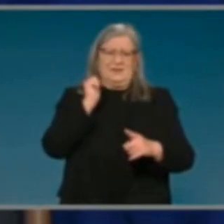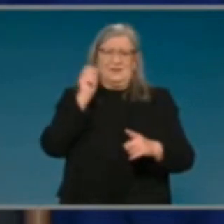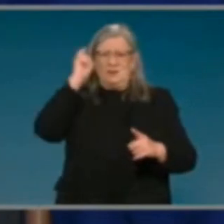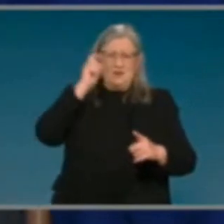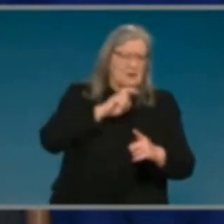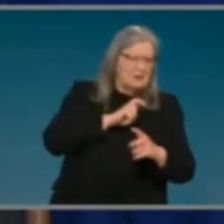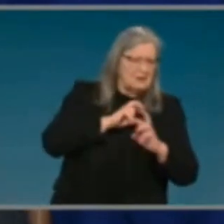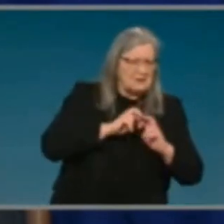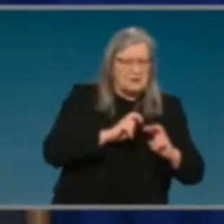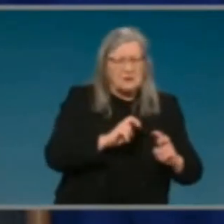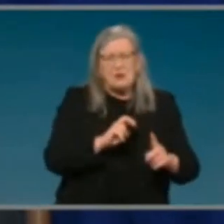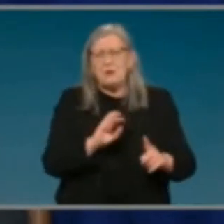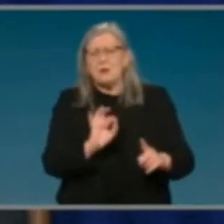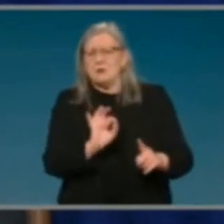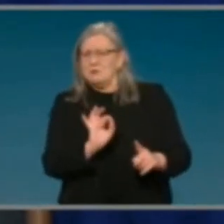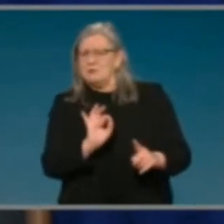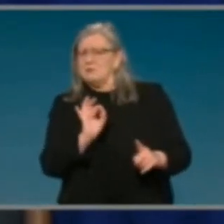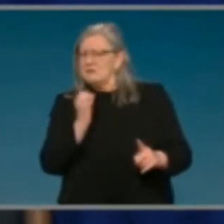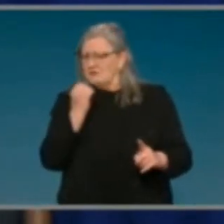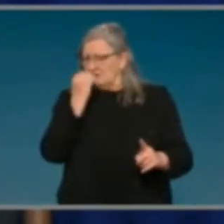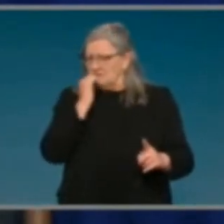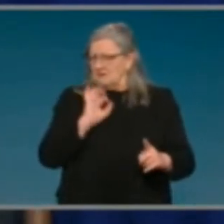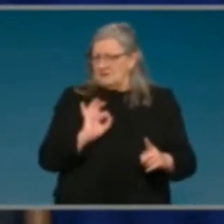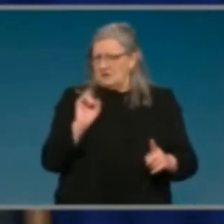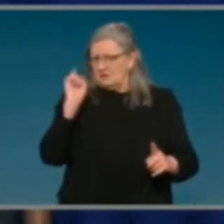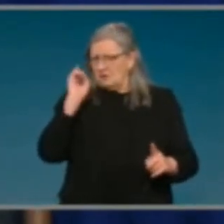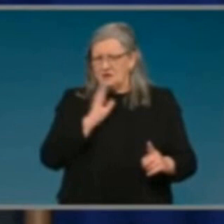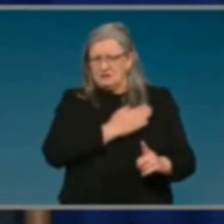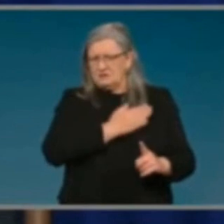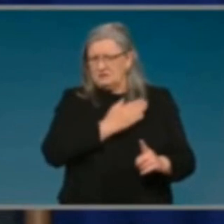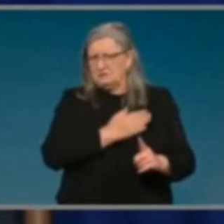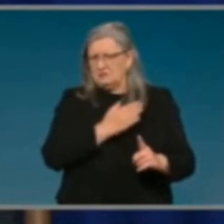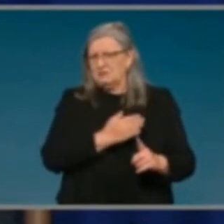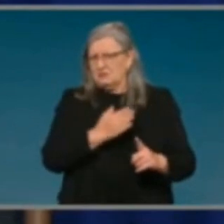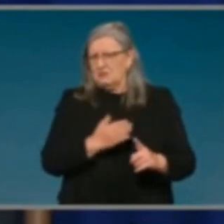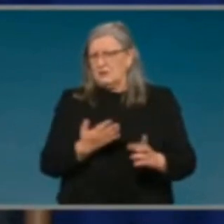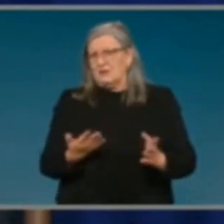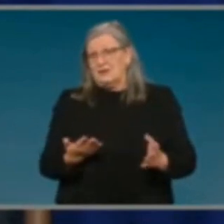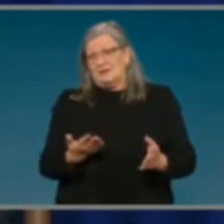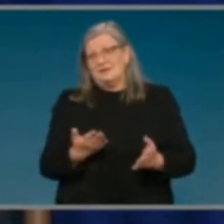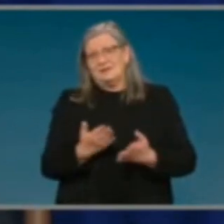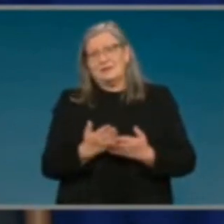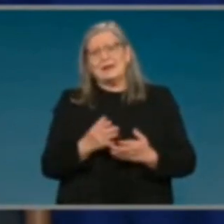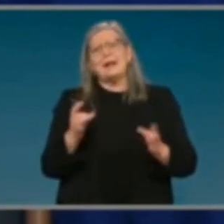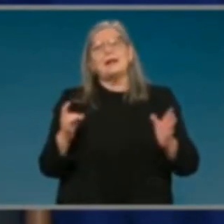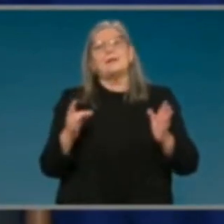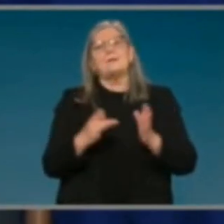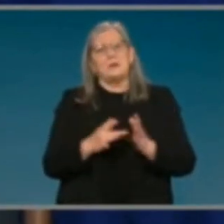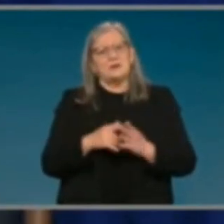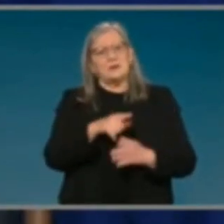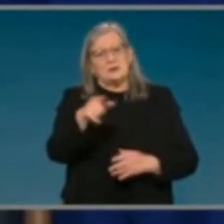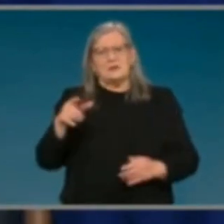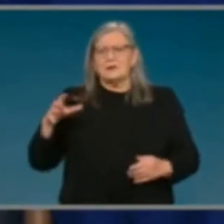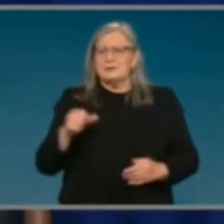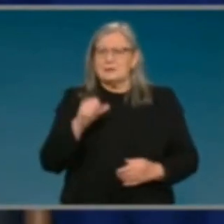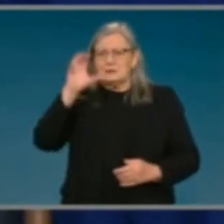come, that concern was not justified. So I think that's really key. What we've found early on when these things have